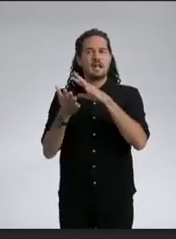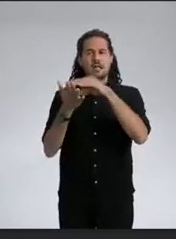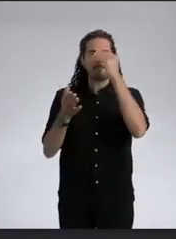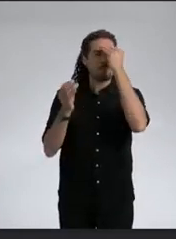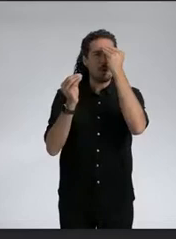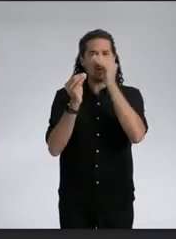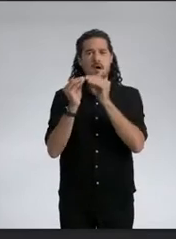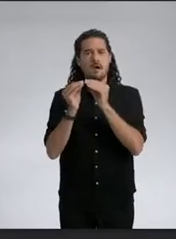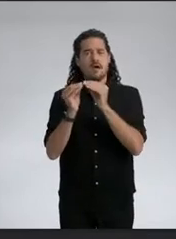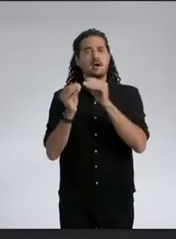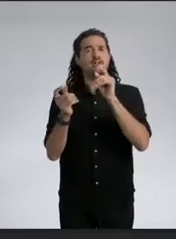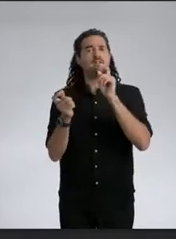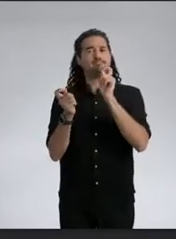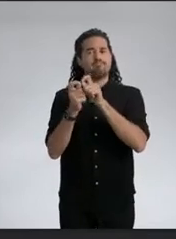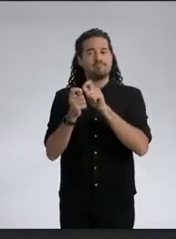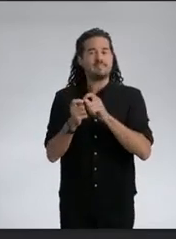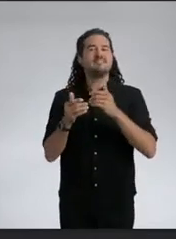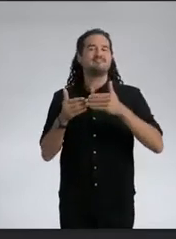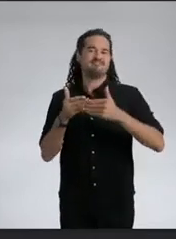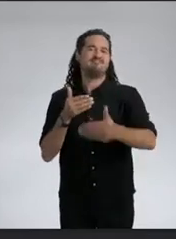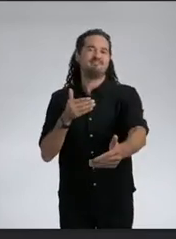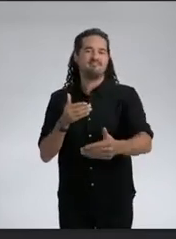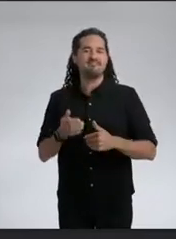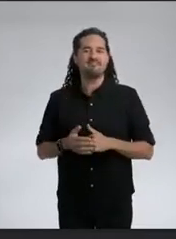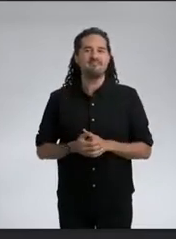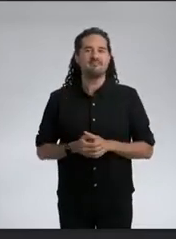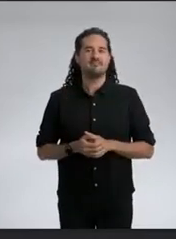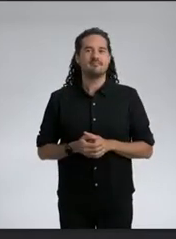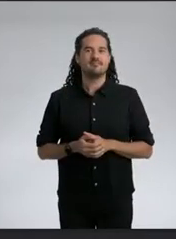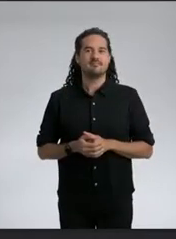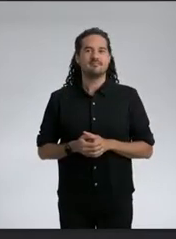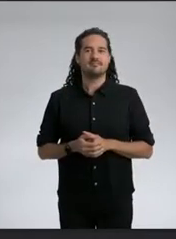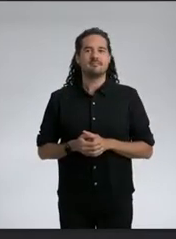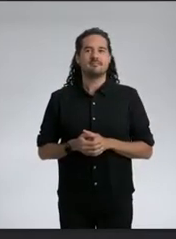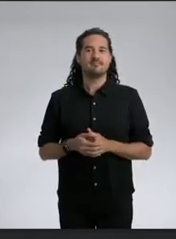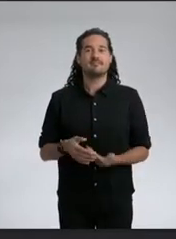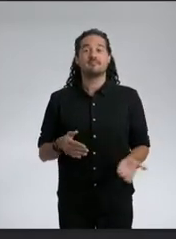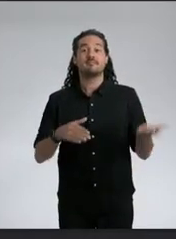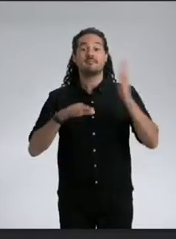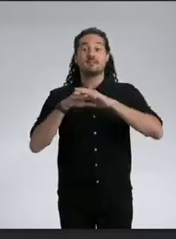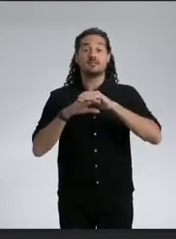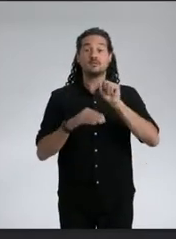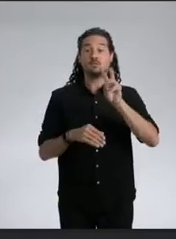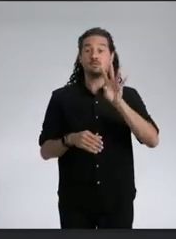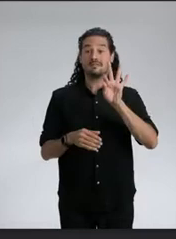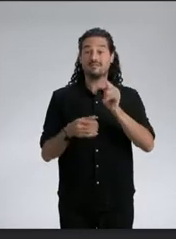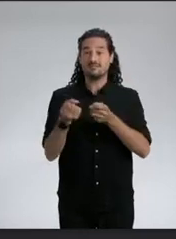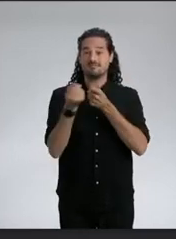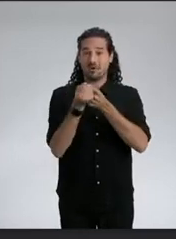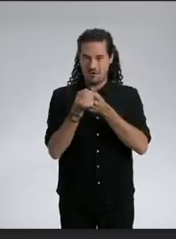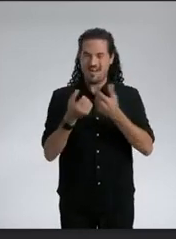including some terrific enhancements to Swift support in Xcode. That's just the start of an exciting story for Swift this